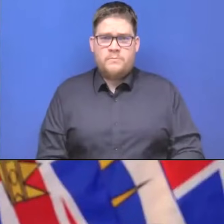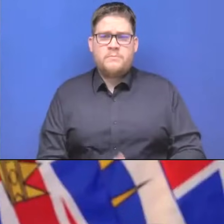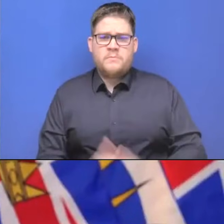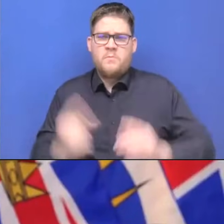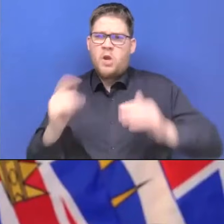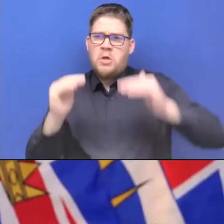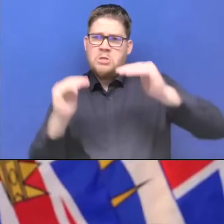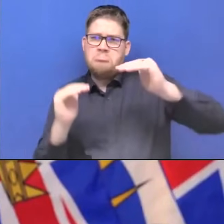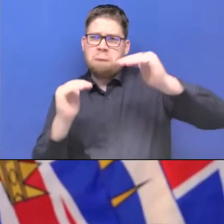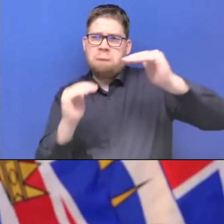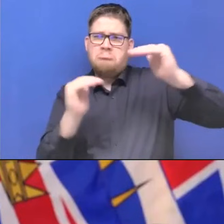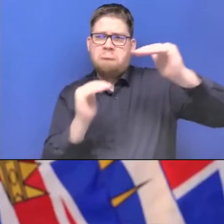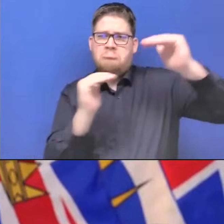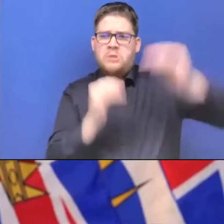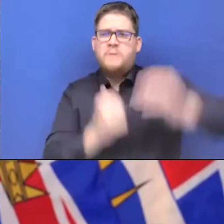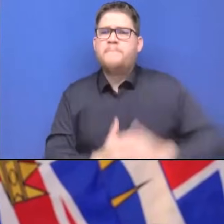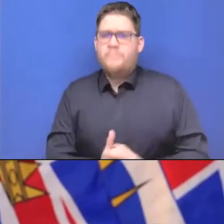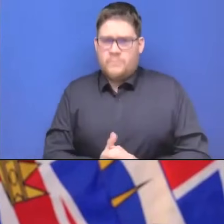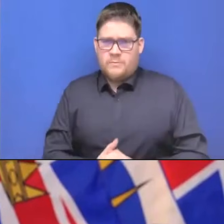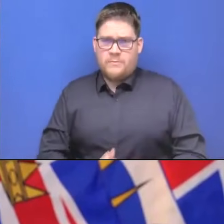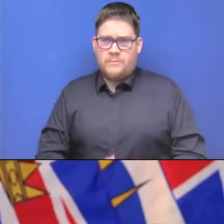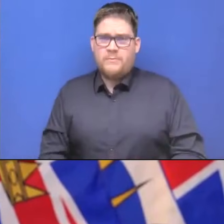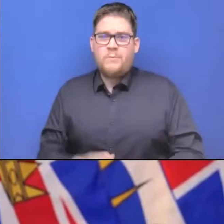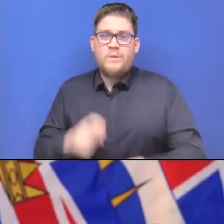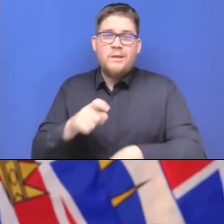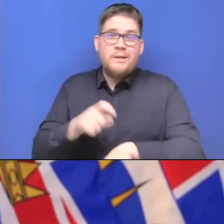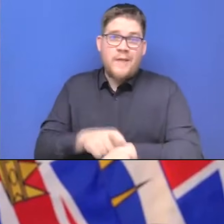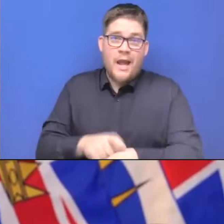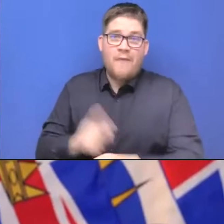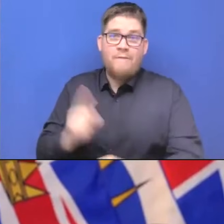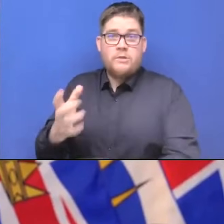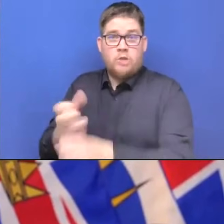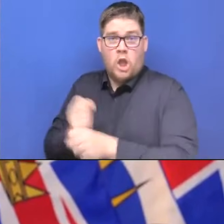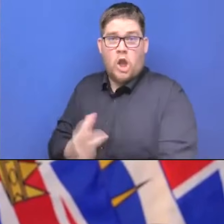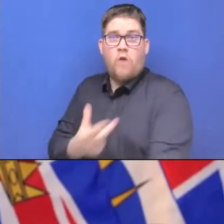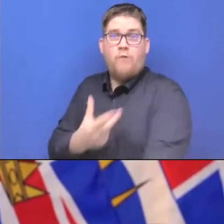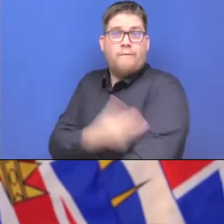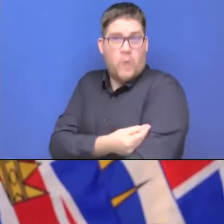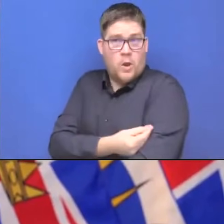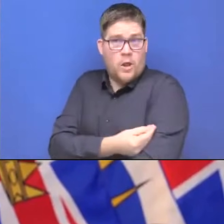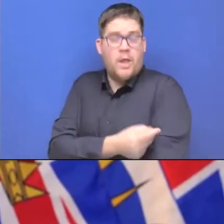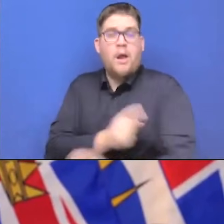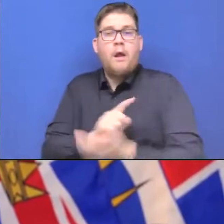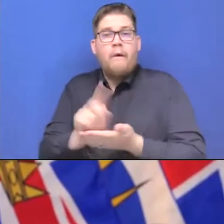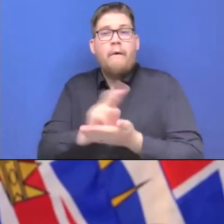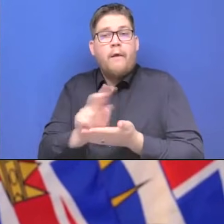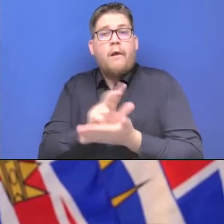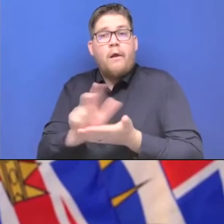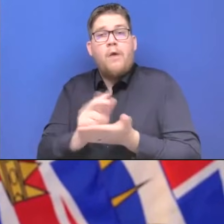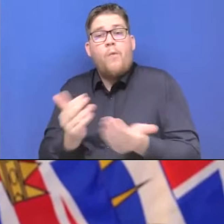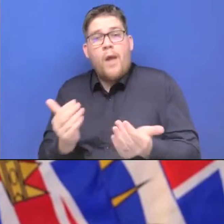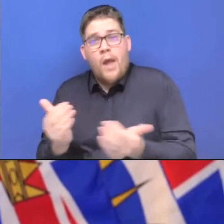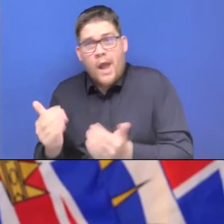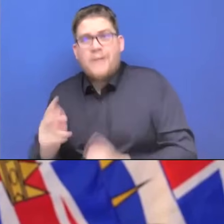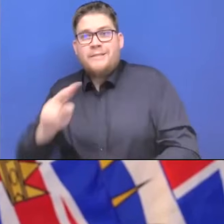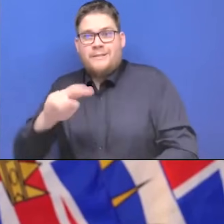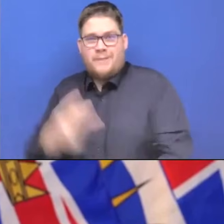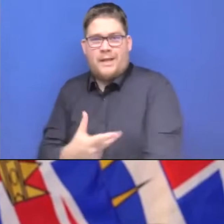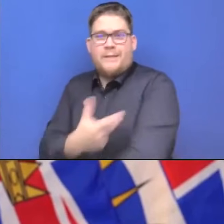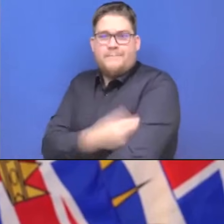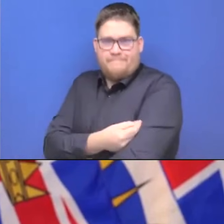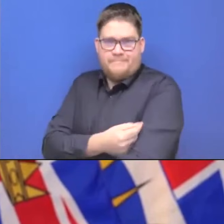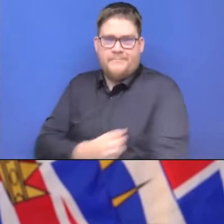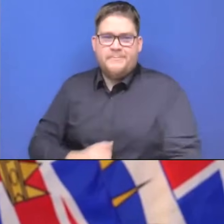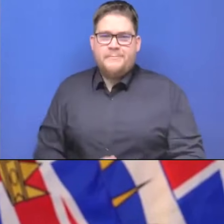given the time between dose 1 and dose 2 and the fact that people are still stepping up to get protected with this